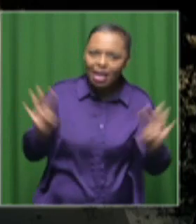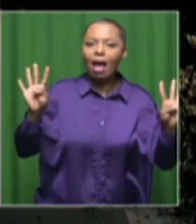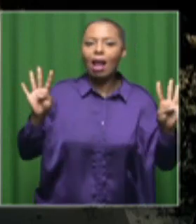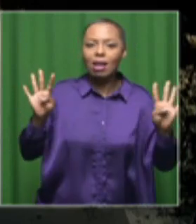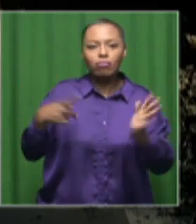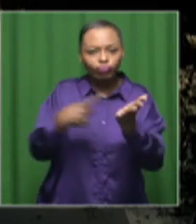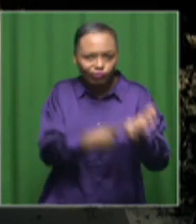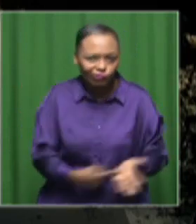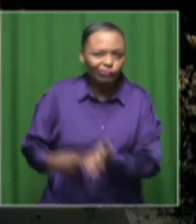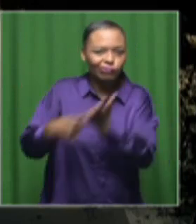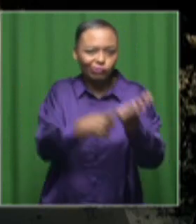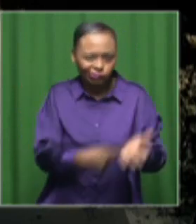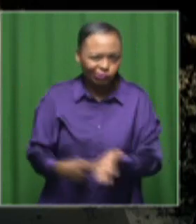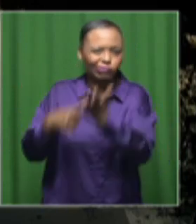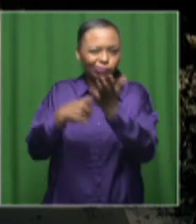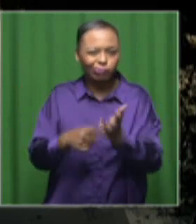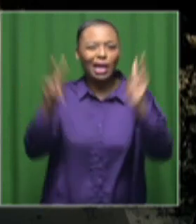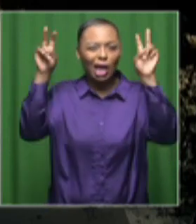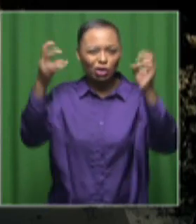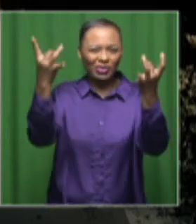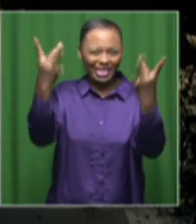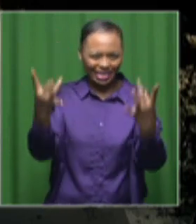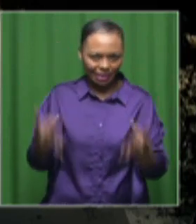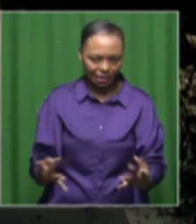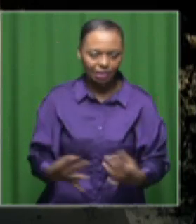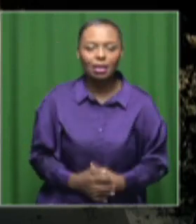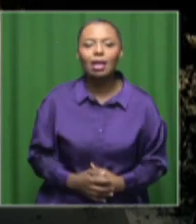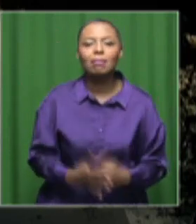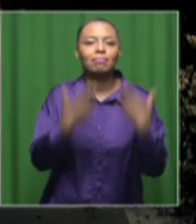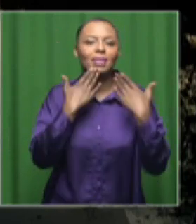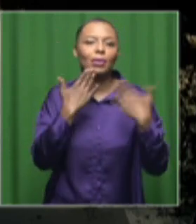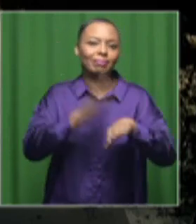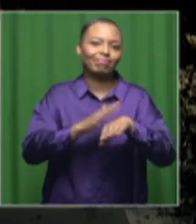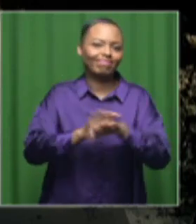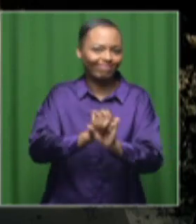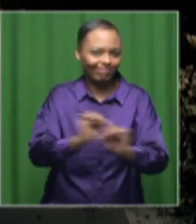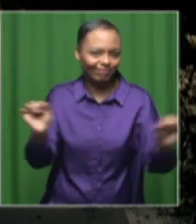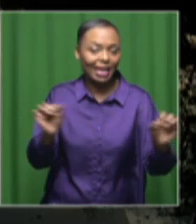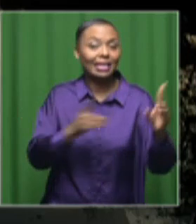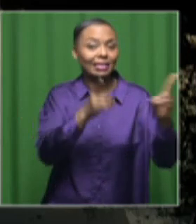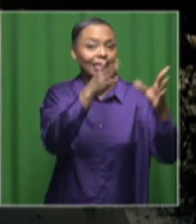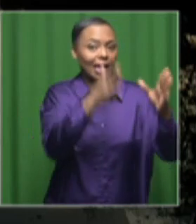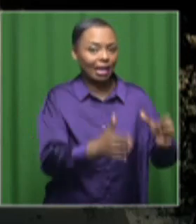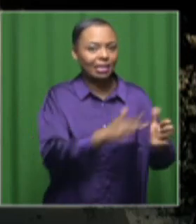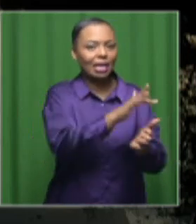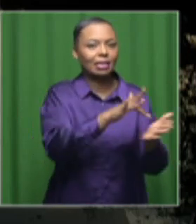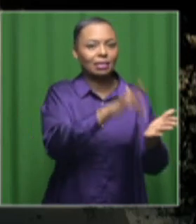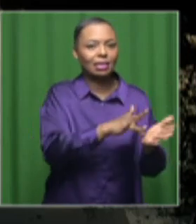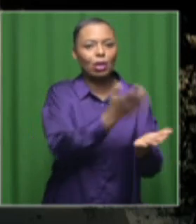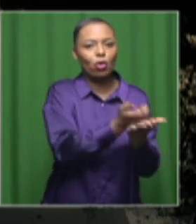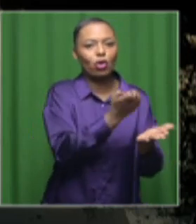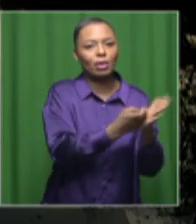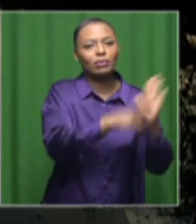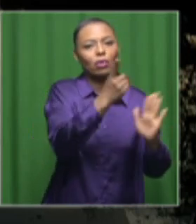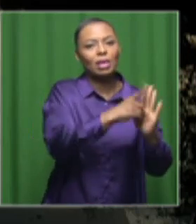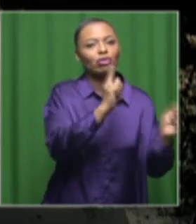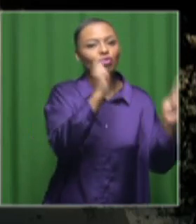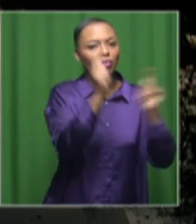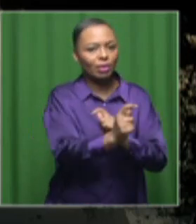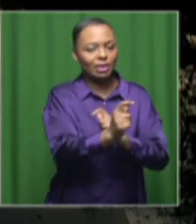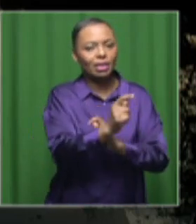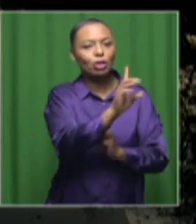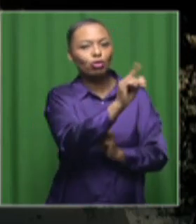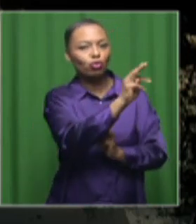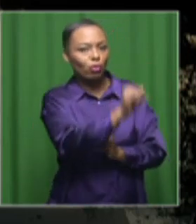really drill down into these statistics. But thank you so much for your time. Director of the Center for Economic Development and Transformation, Duma